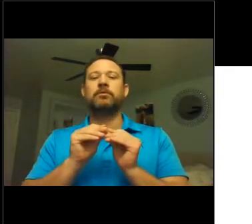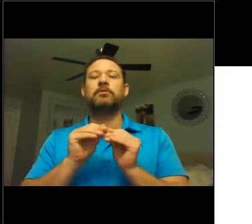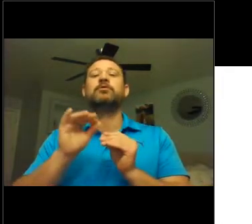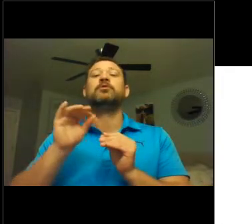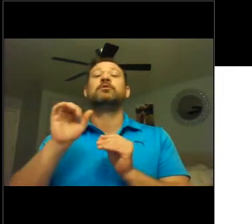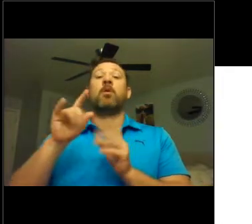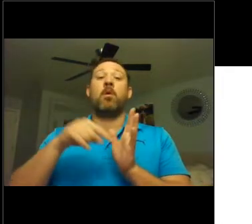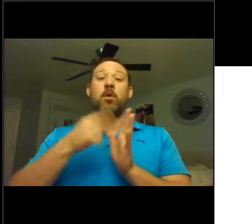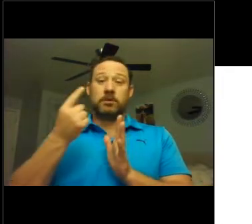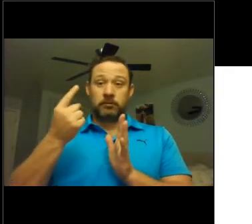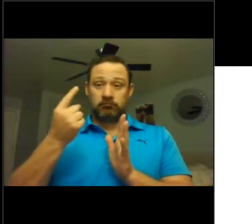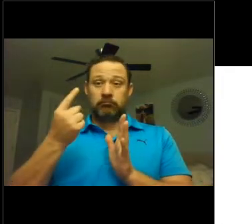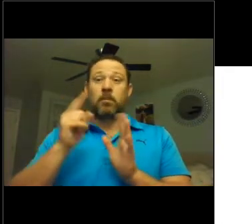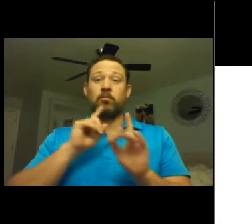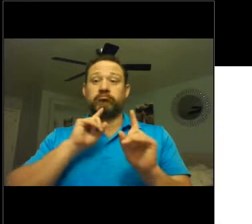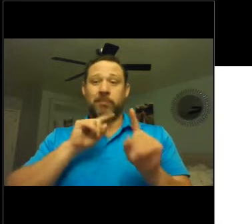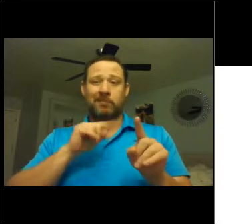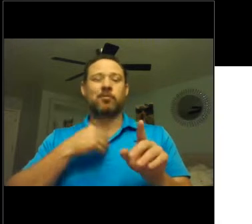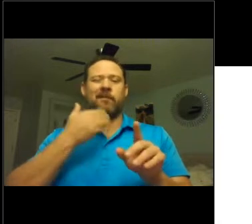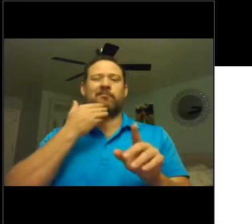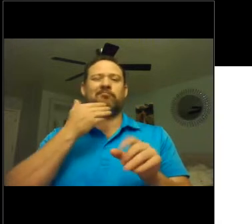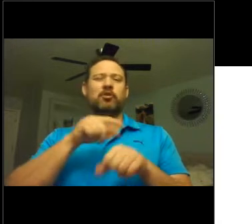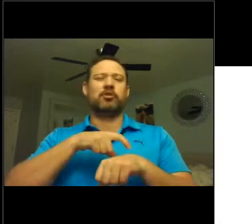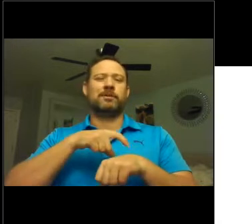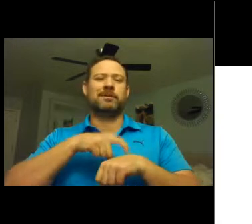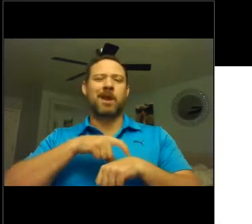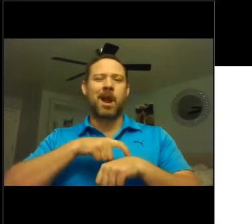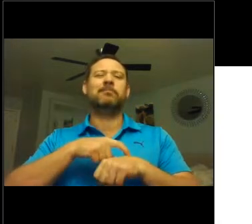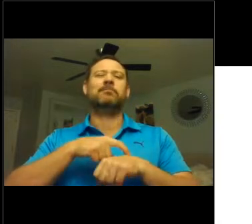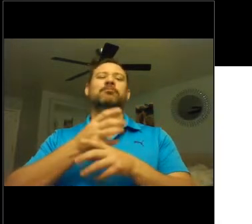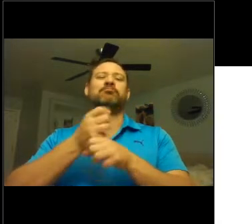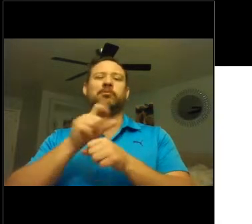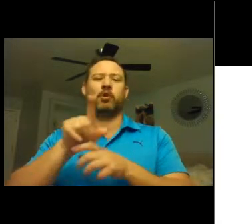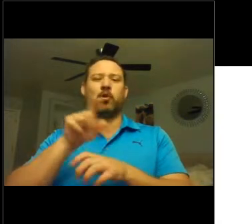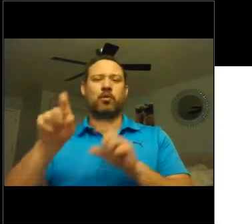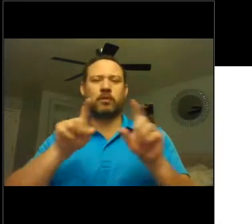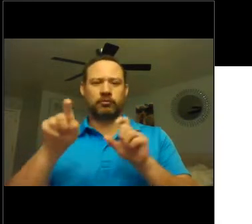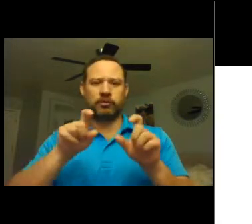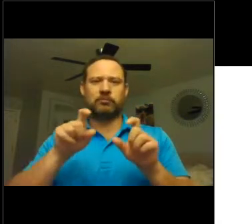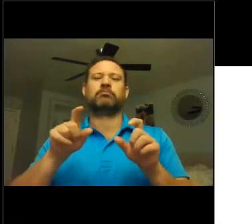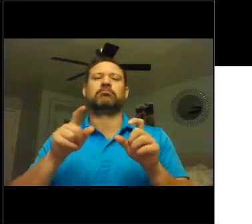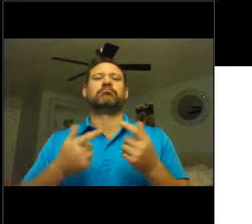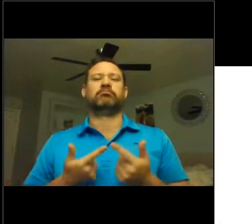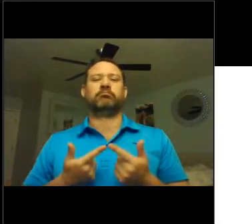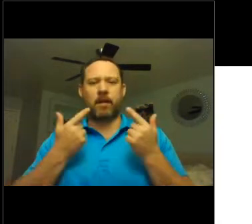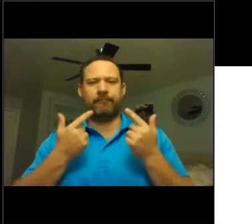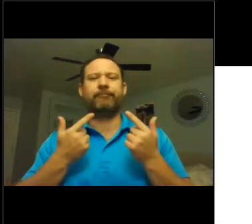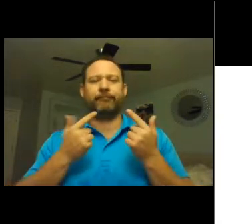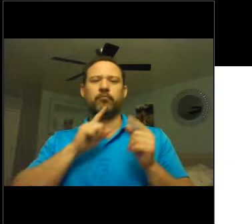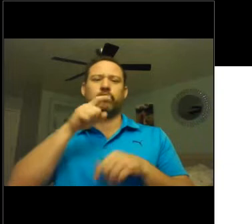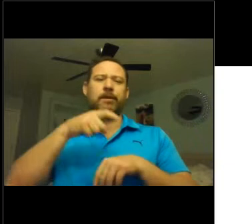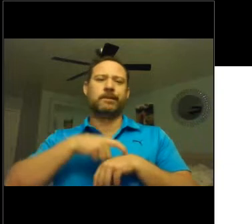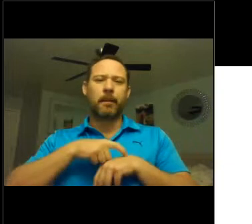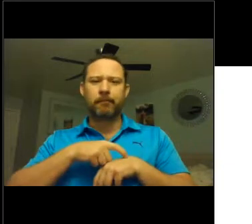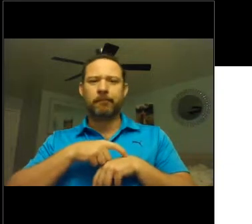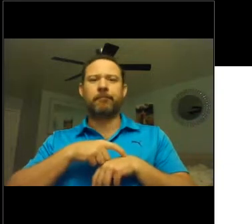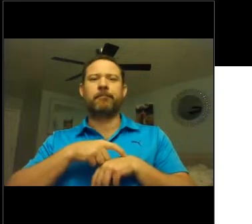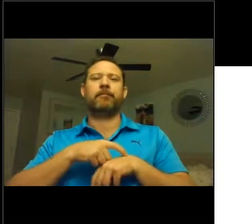we've answered those questions, we should have a good amount of time to take your questions here live in real time, either